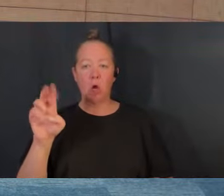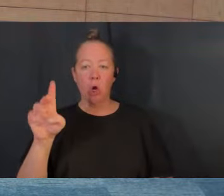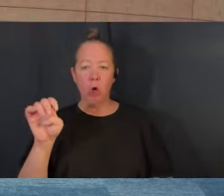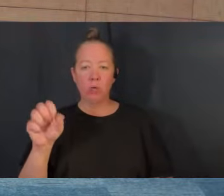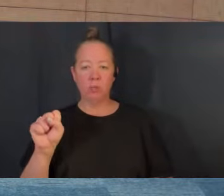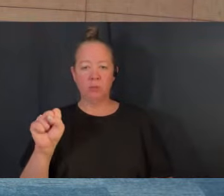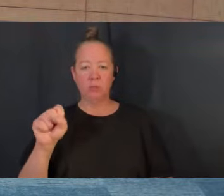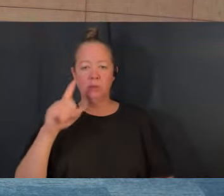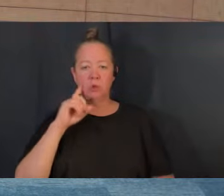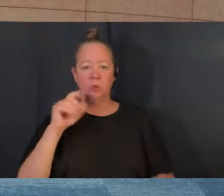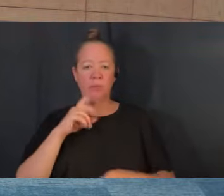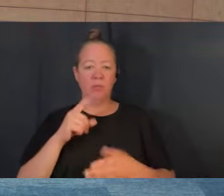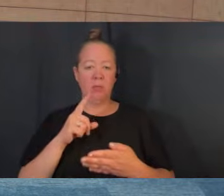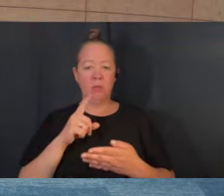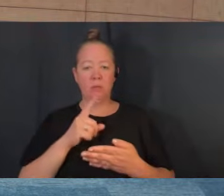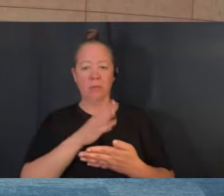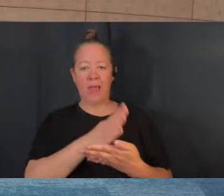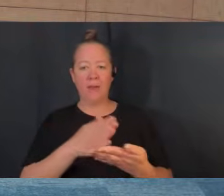Mr. Legoahec?